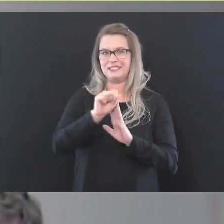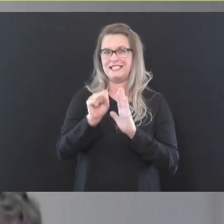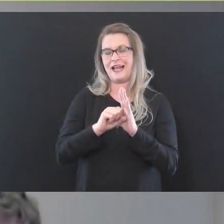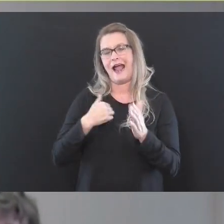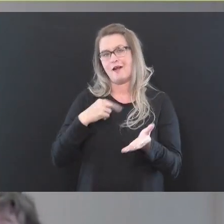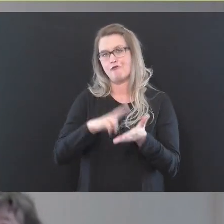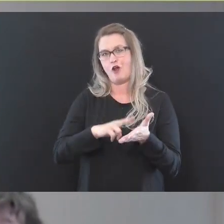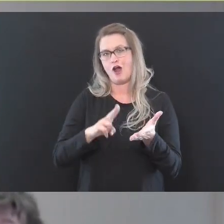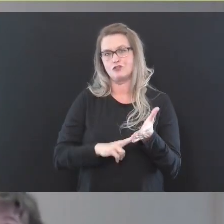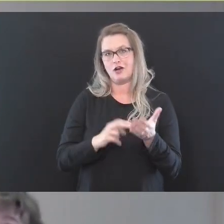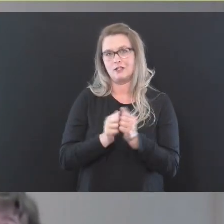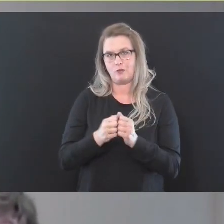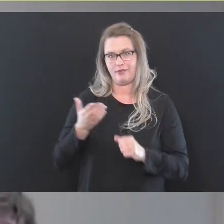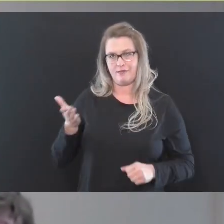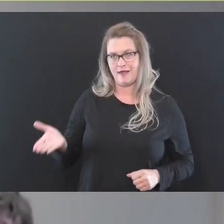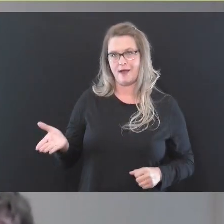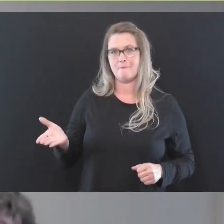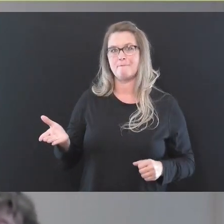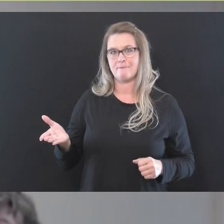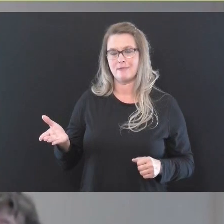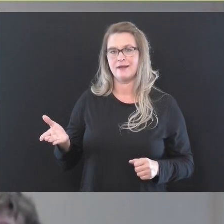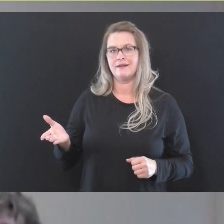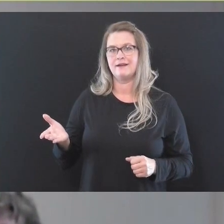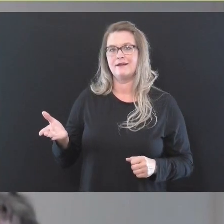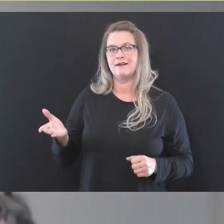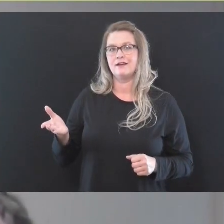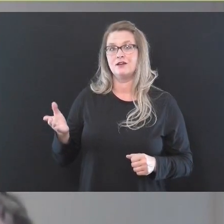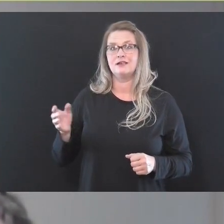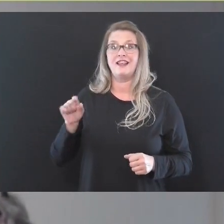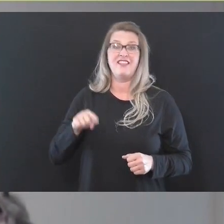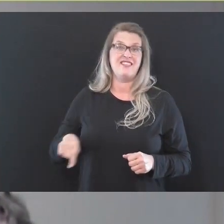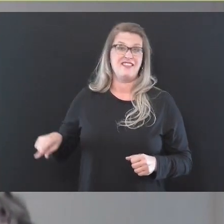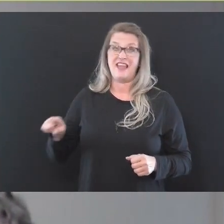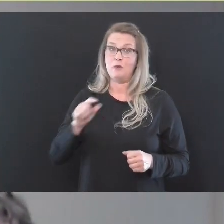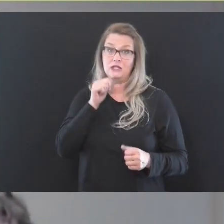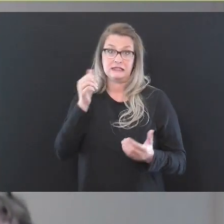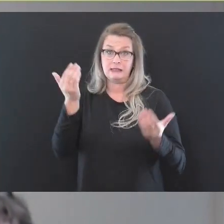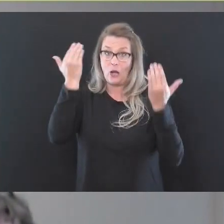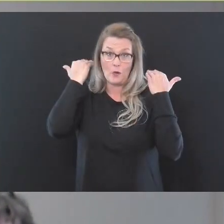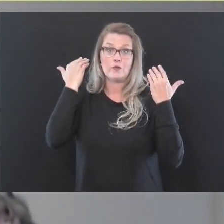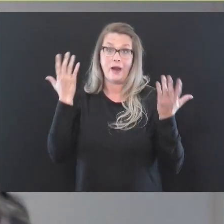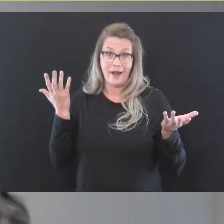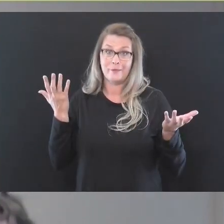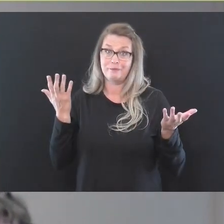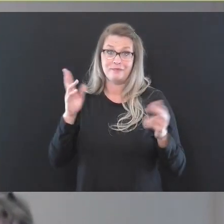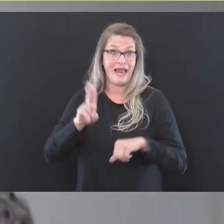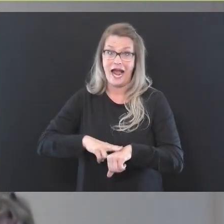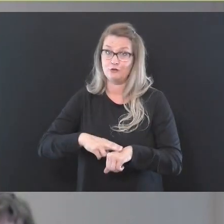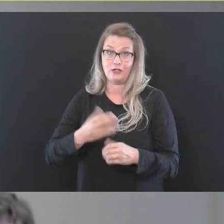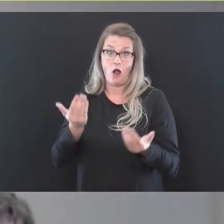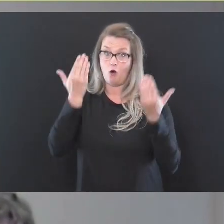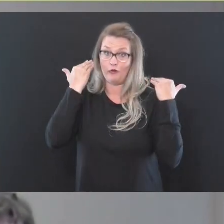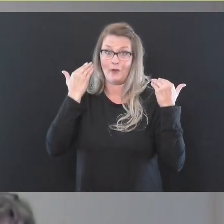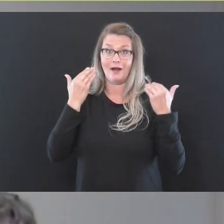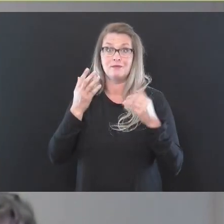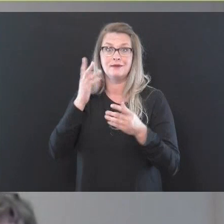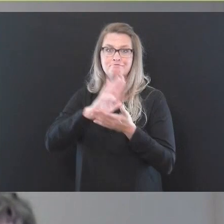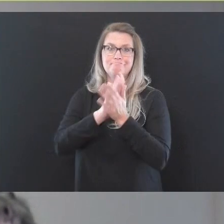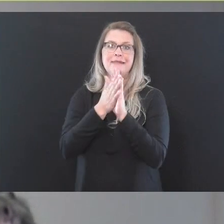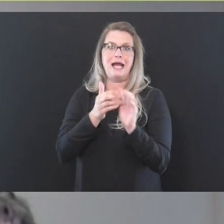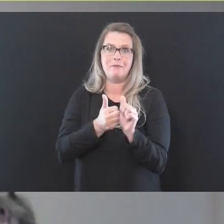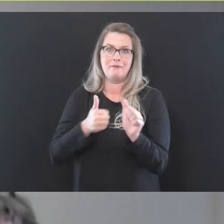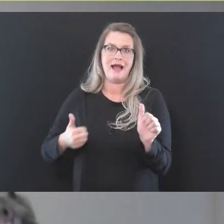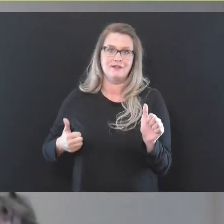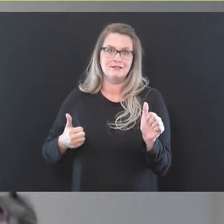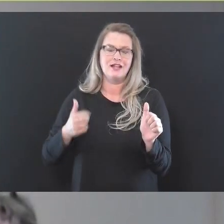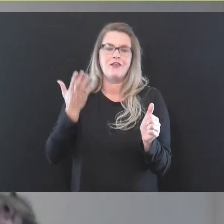all the time, and they just added on COVID-19. They were just so overwhelmed nationally that they got backlogged. And so that's